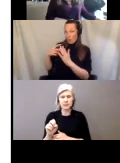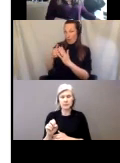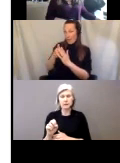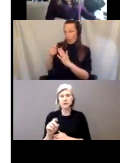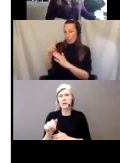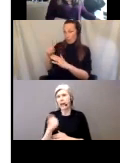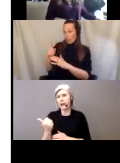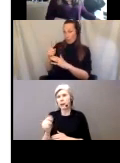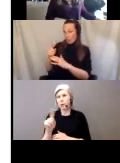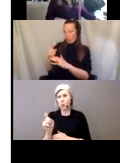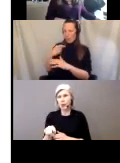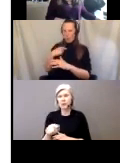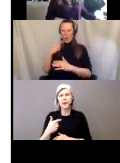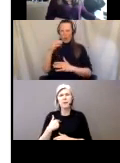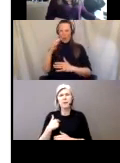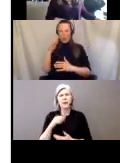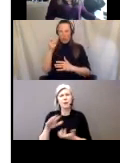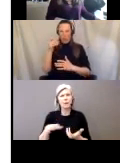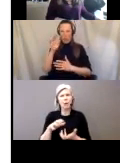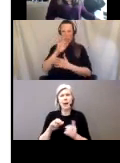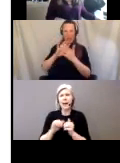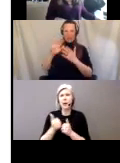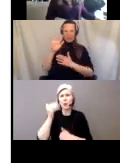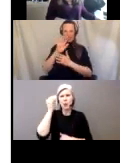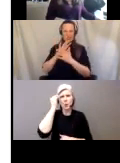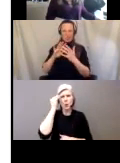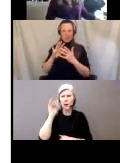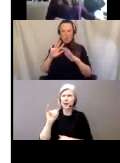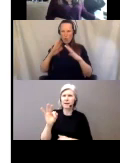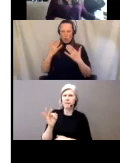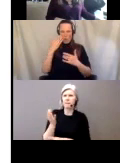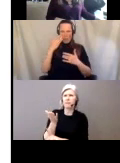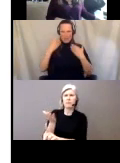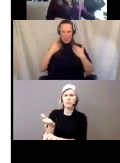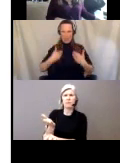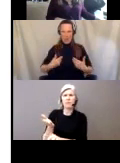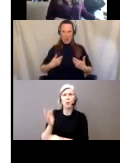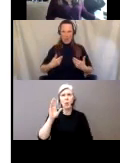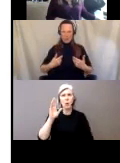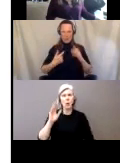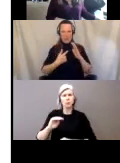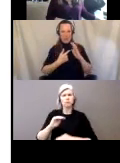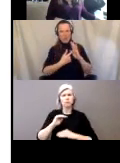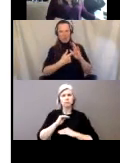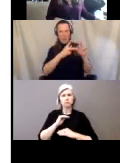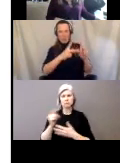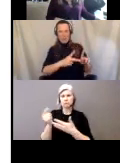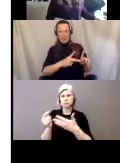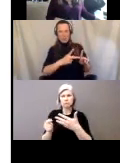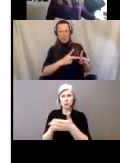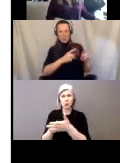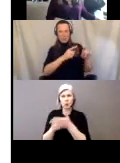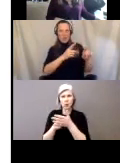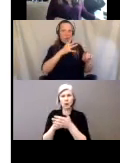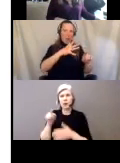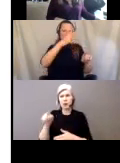about how one knows if a loved one is qualified, i.e. an adult on the autism spectrum, living at home and receiving